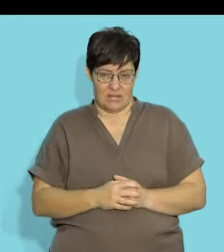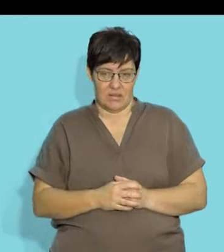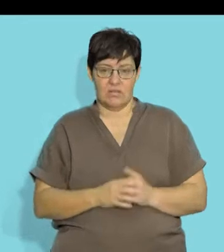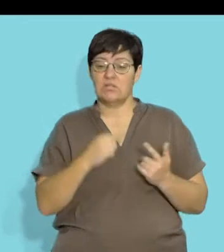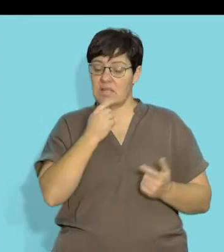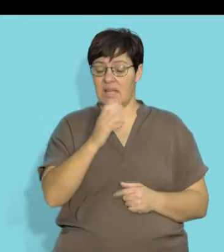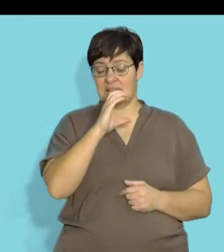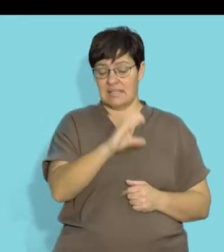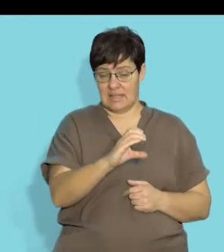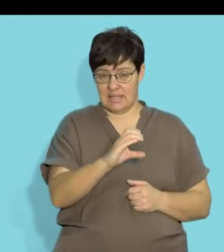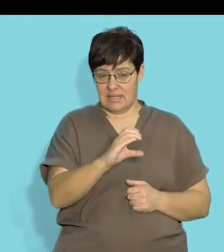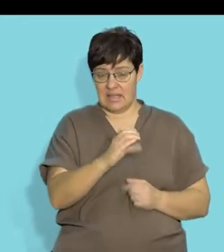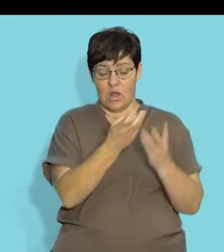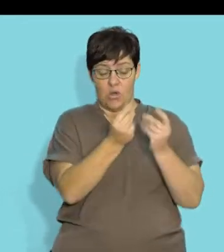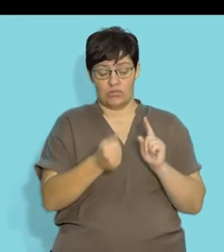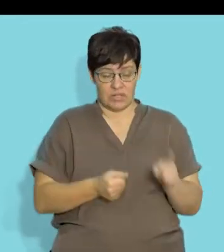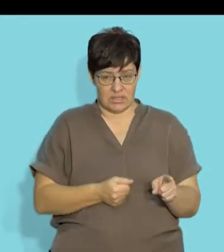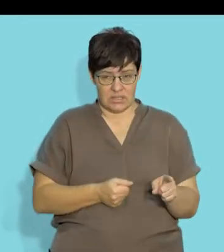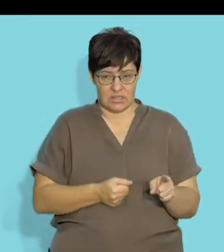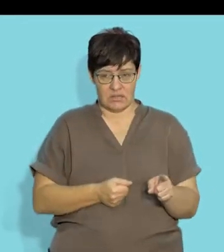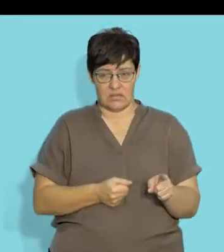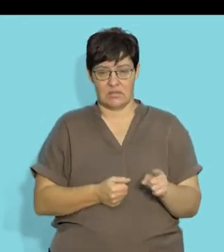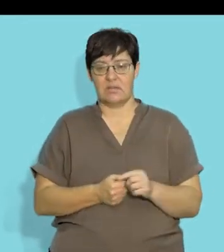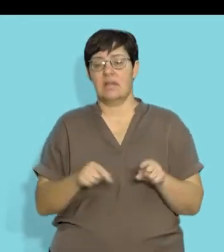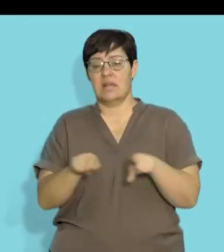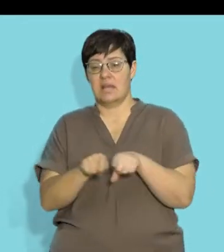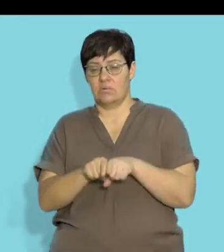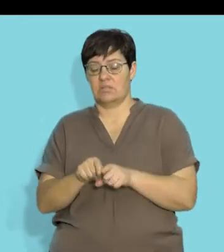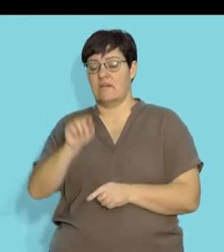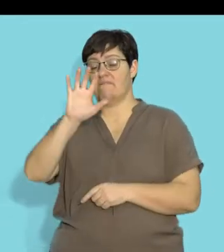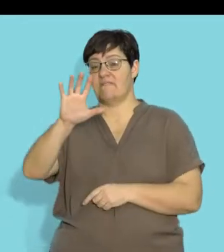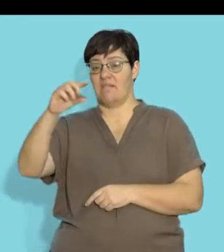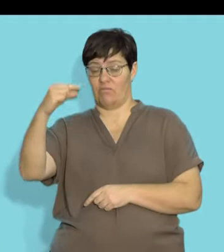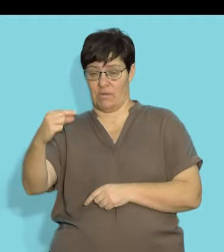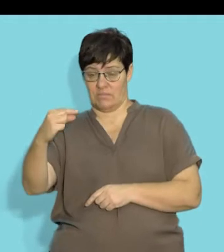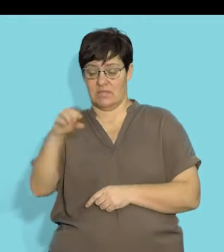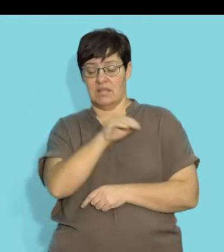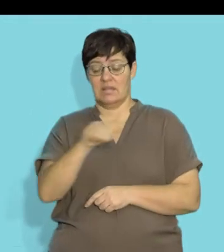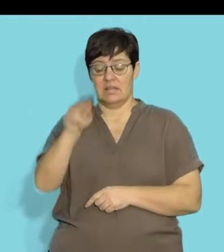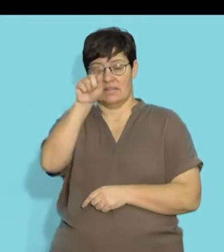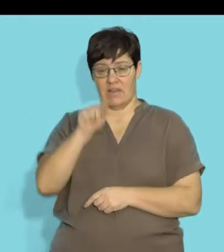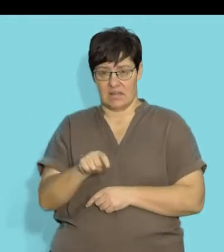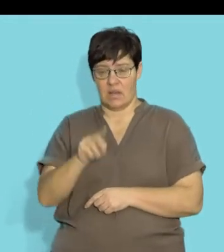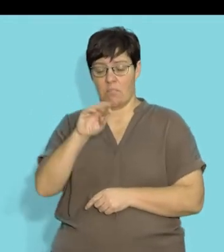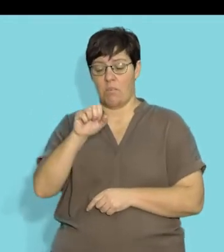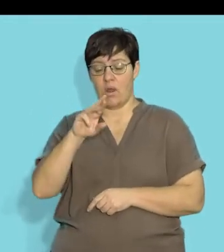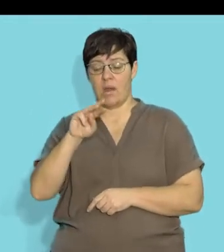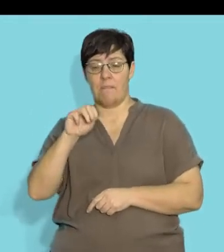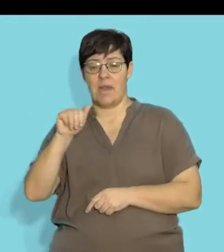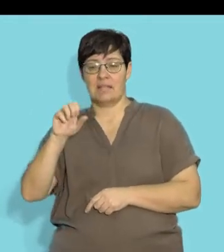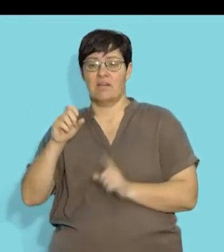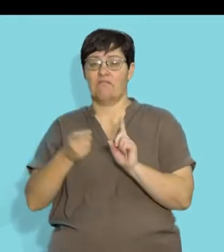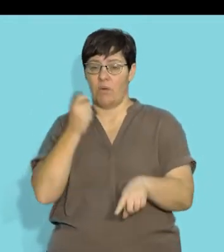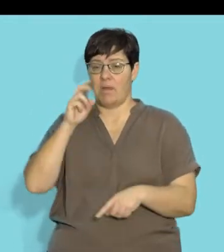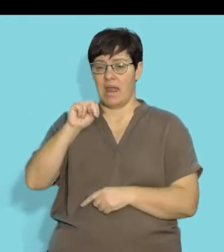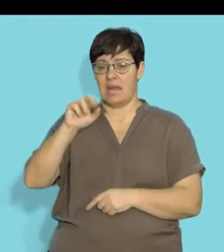then C, which is the concentration, mass of sample is 5 grams, okay, divided by the molar mass of